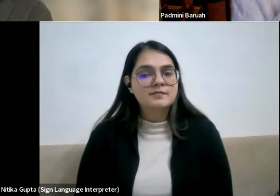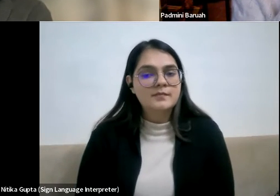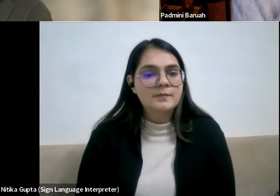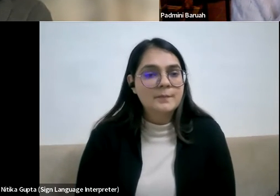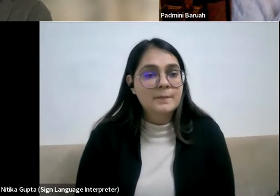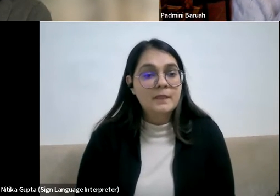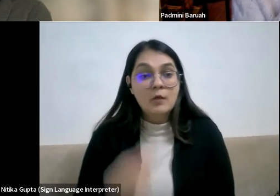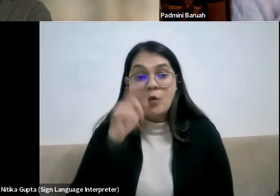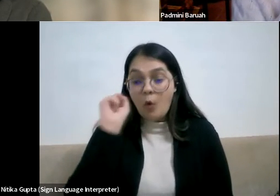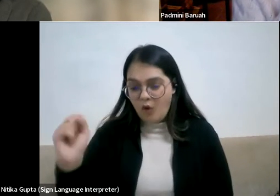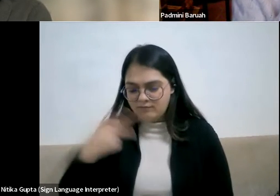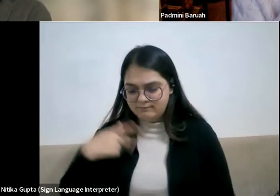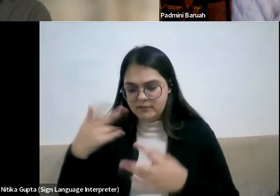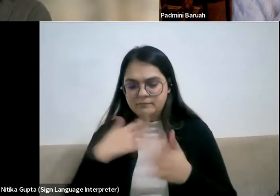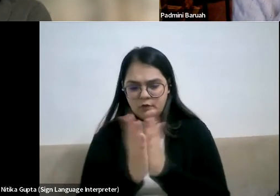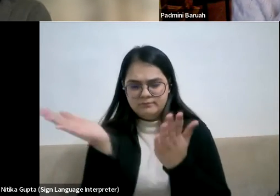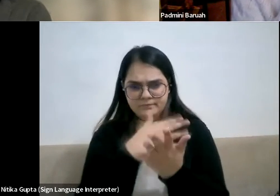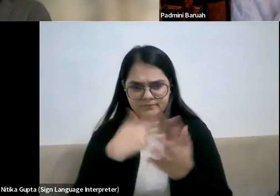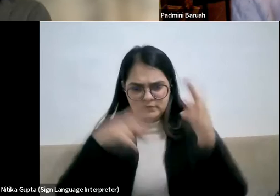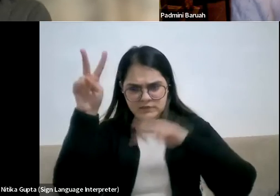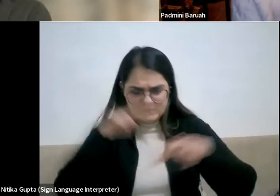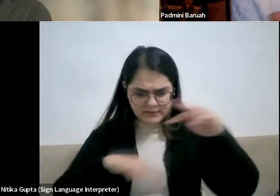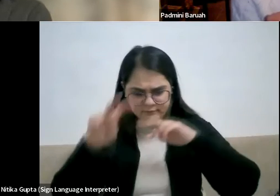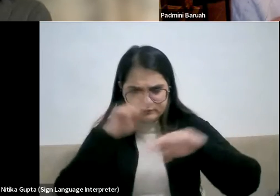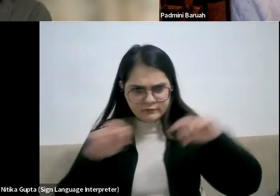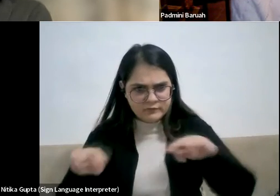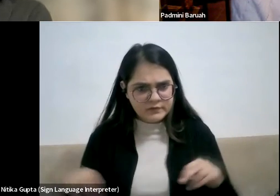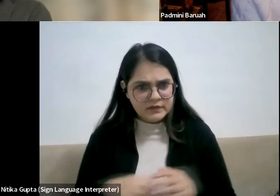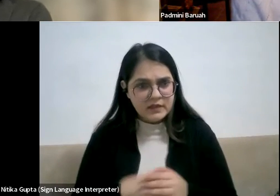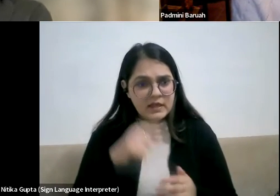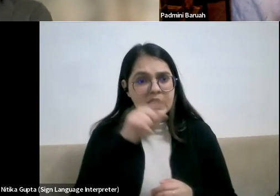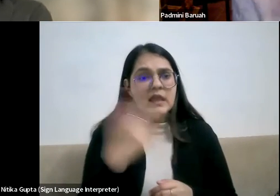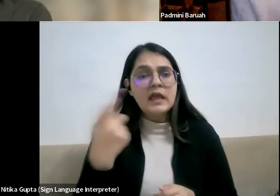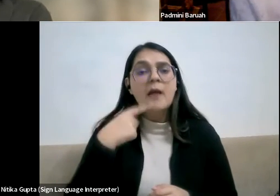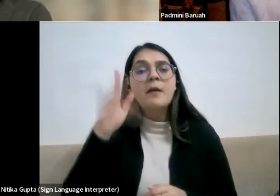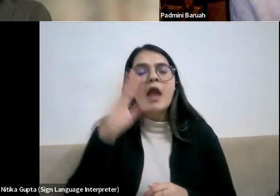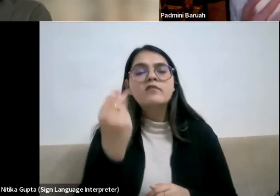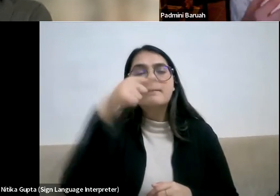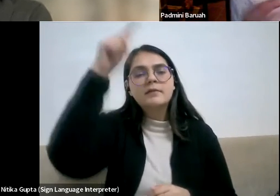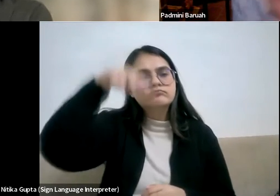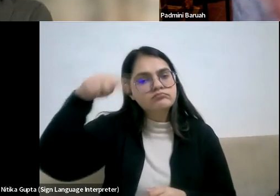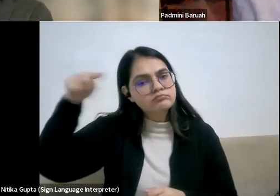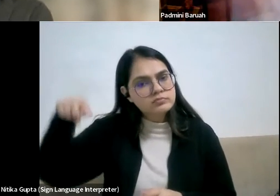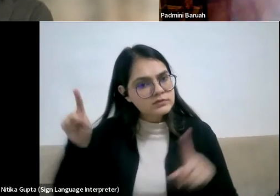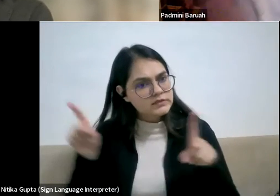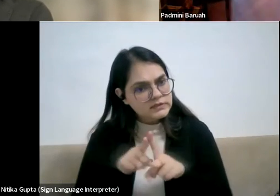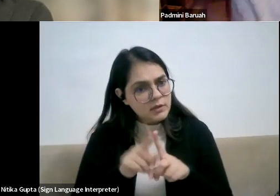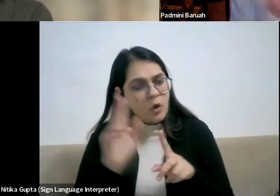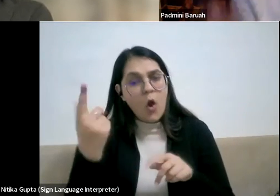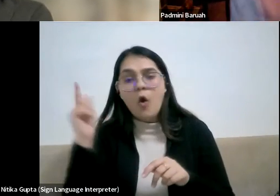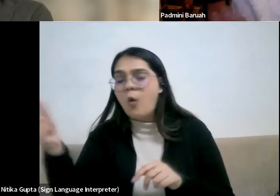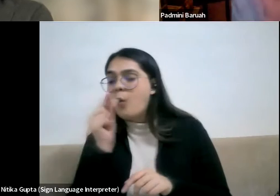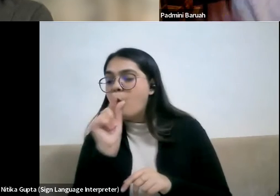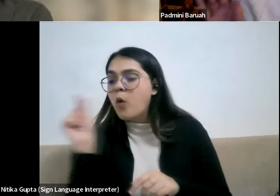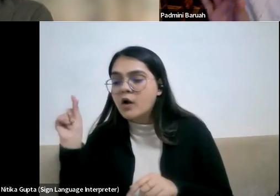the analysis was done both in terms of statistical findings as well as narrative analysis of